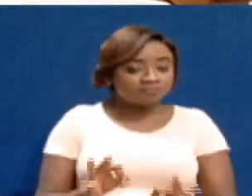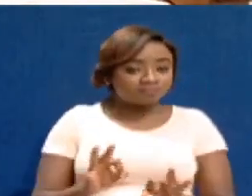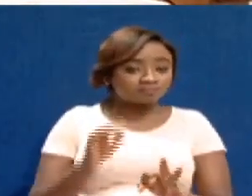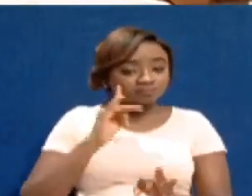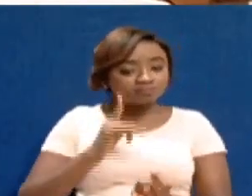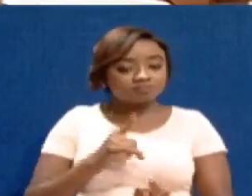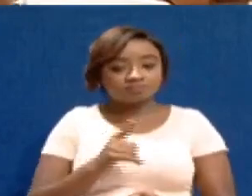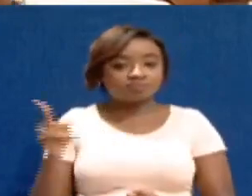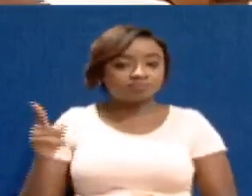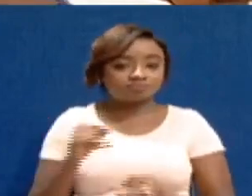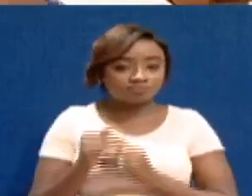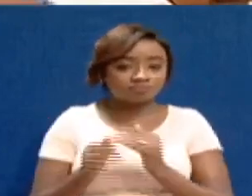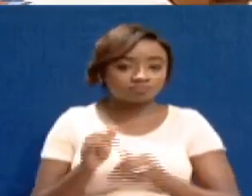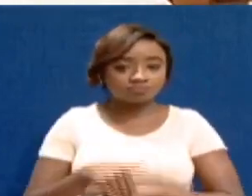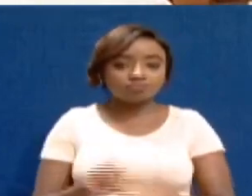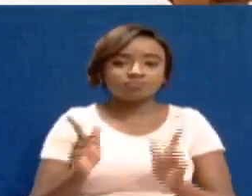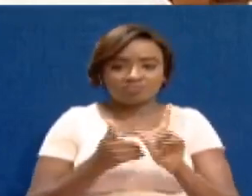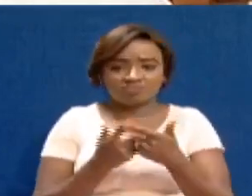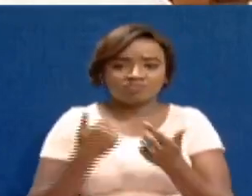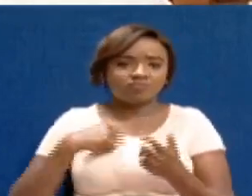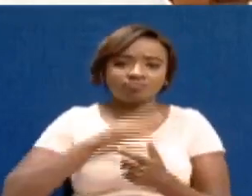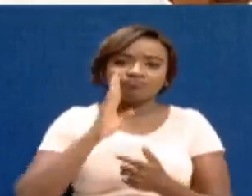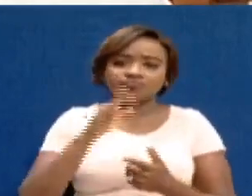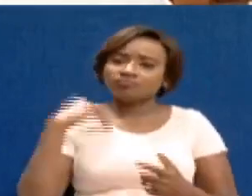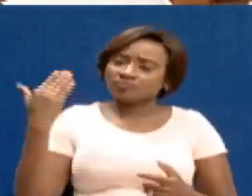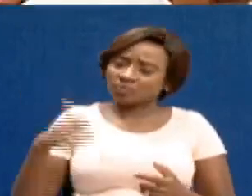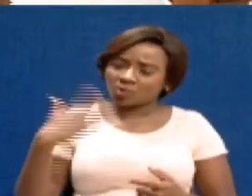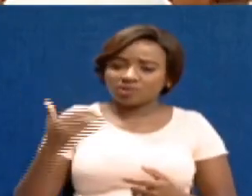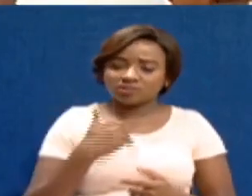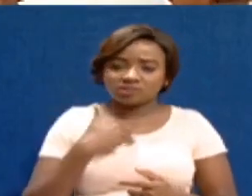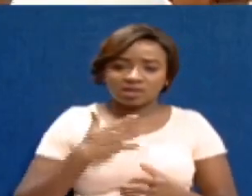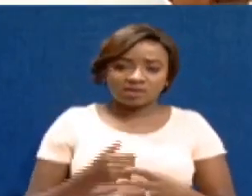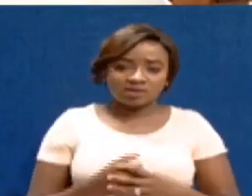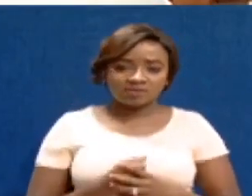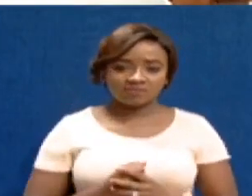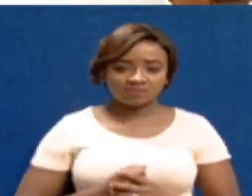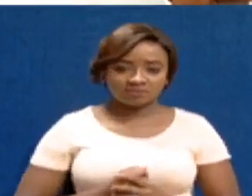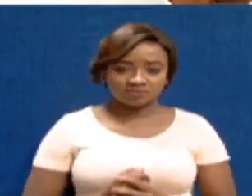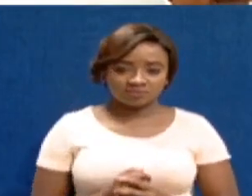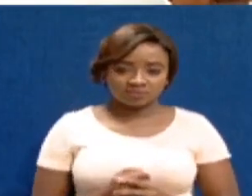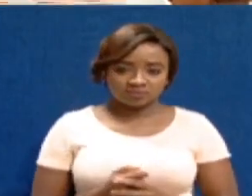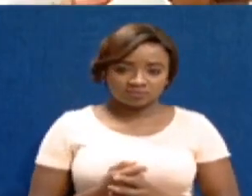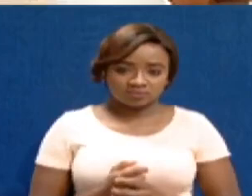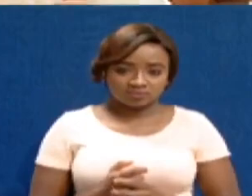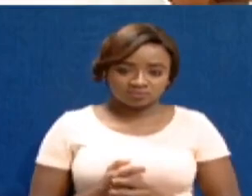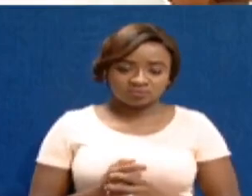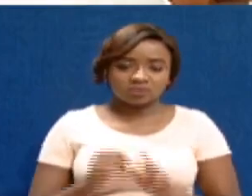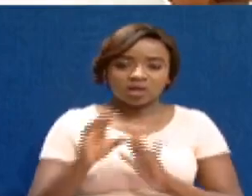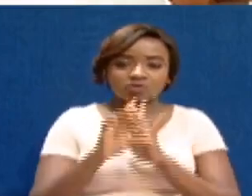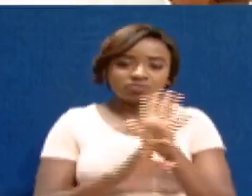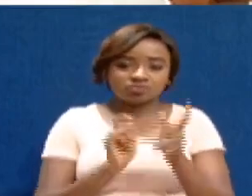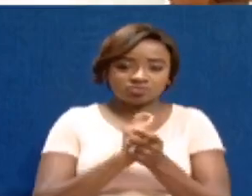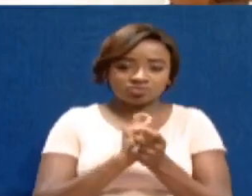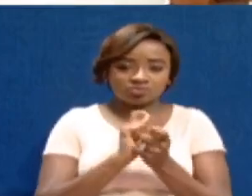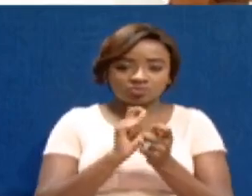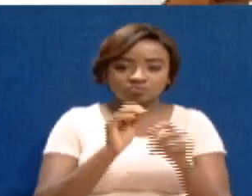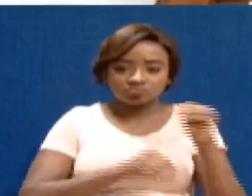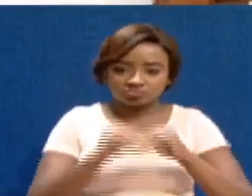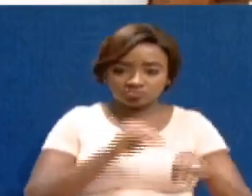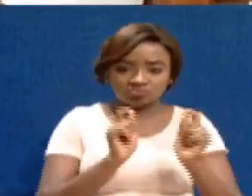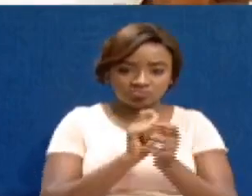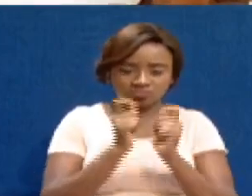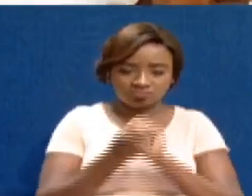and speak. Because for us to sit here and pretend that actually there is no problem, and it's all